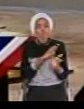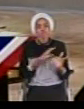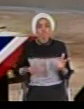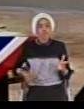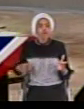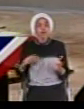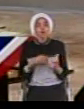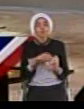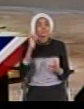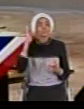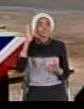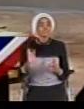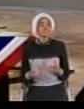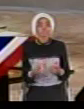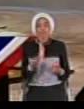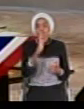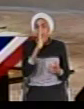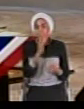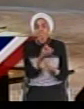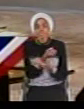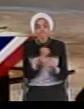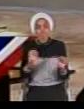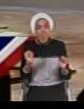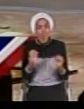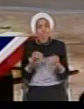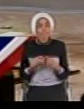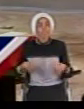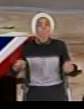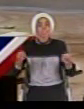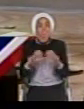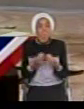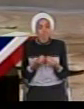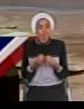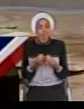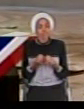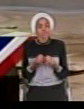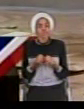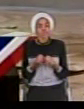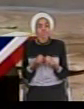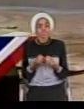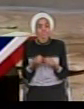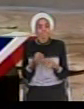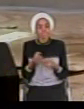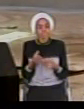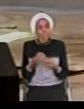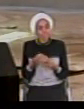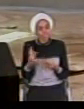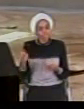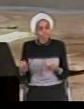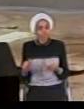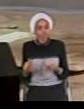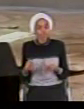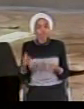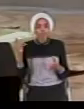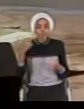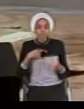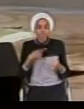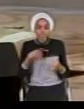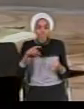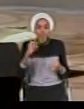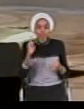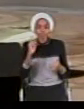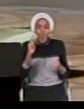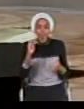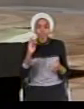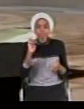we shall be saved even as they. We believe, Peter said, we